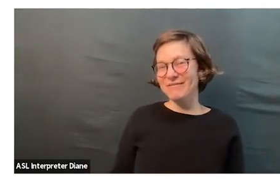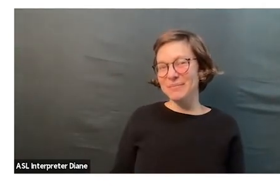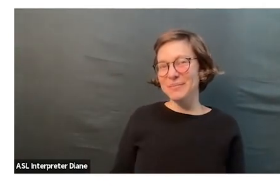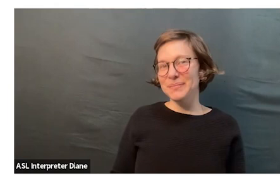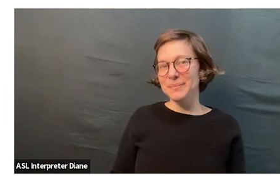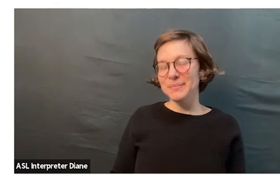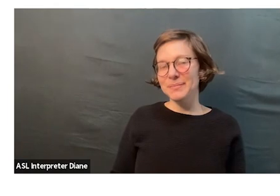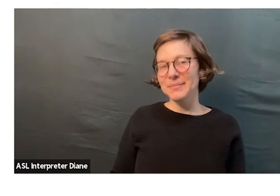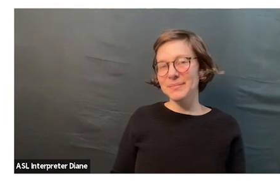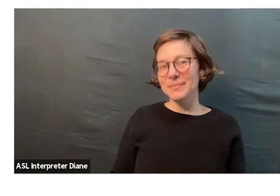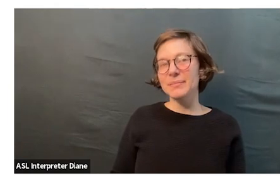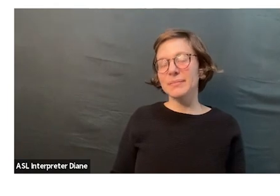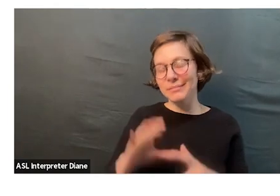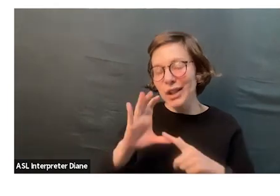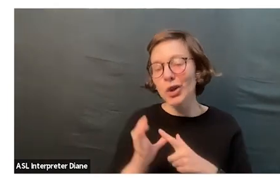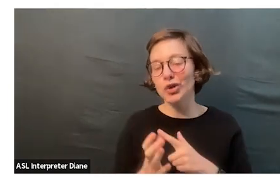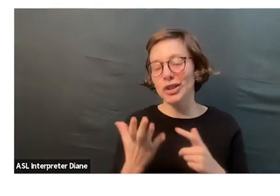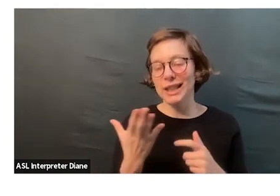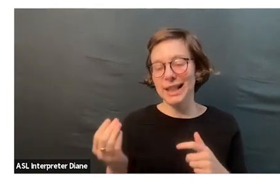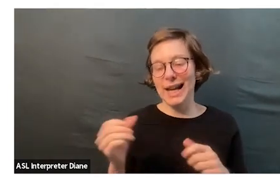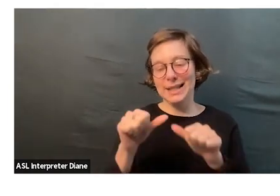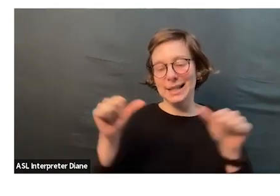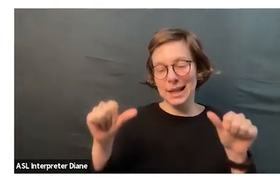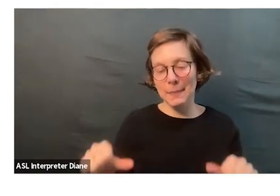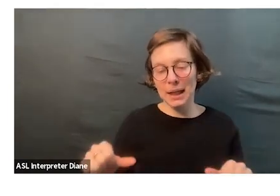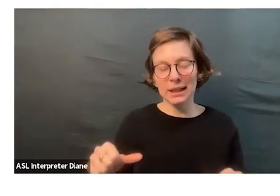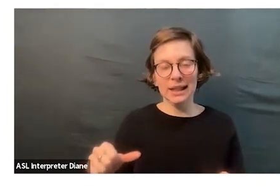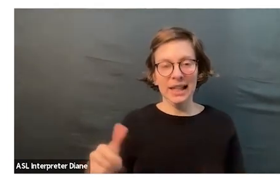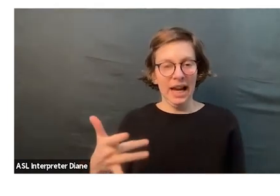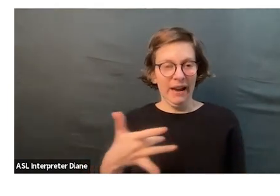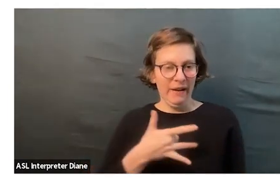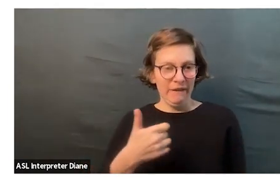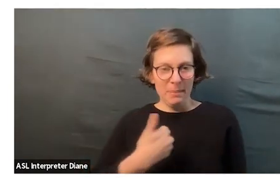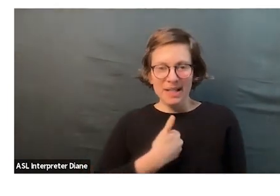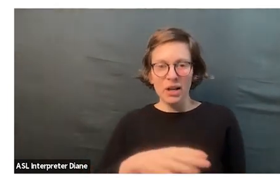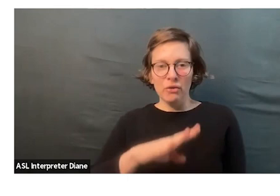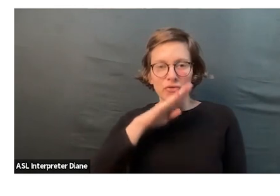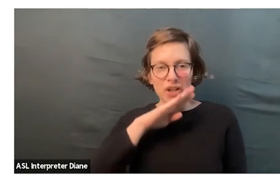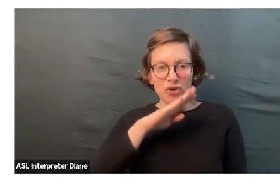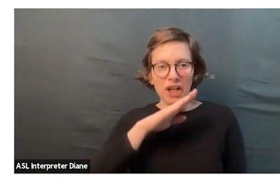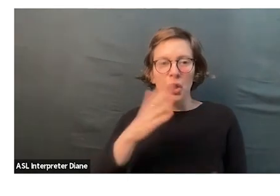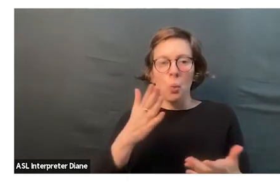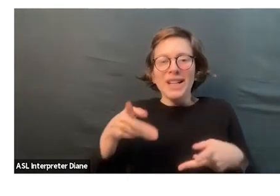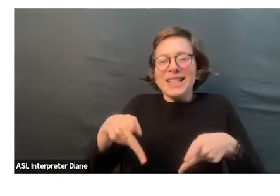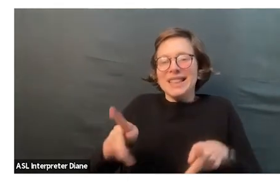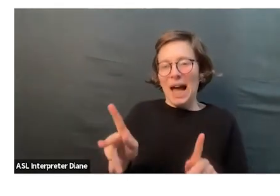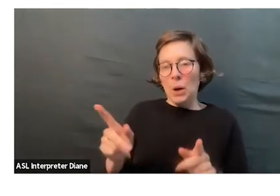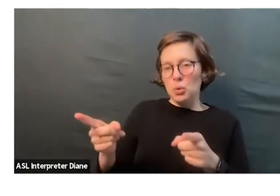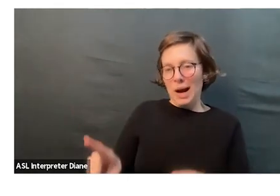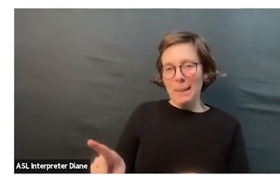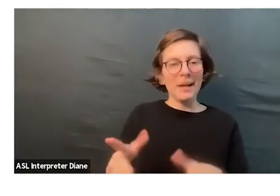that this is within a legal framework, that the most vulnerable populations are placed in prisons for things